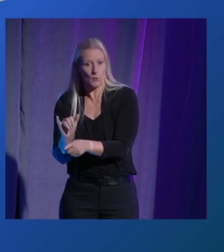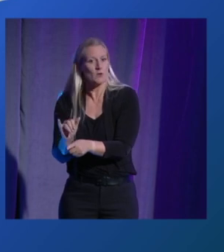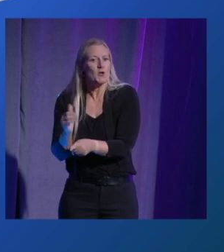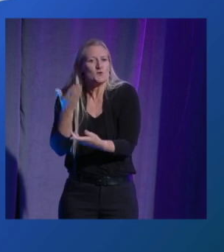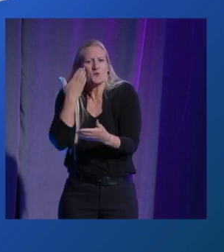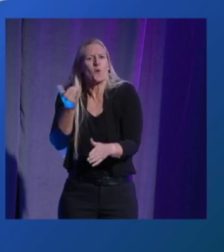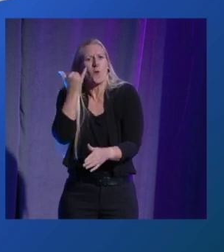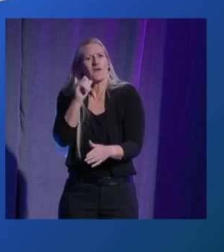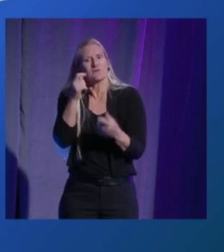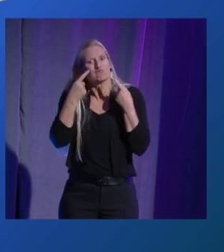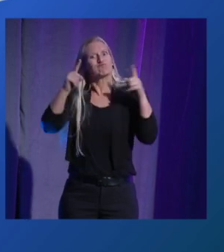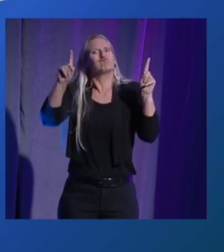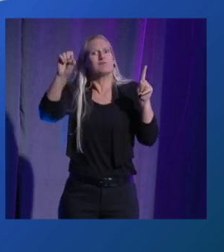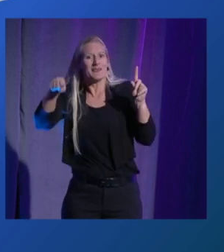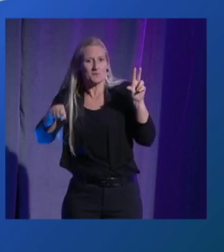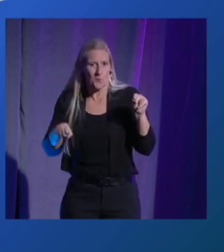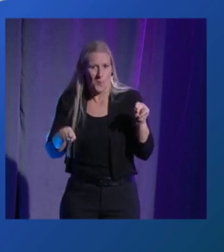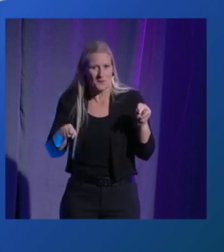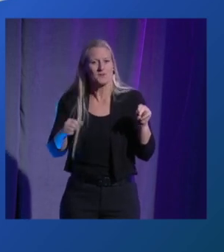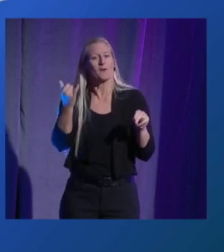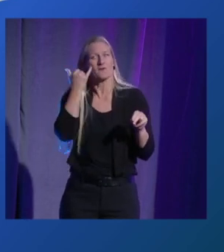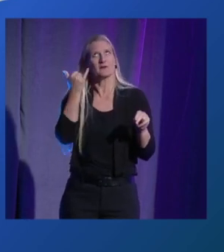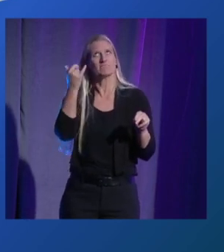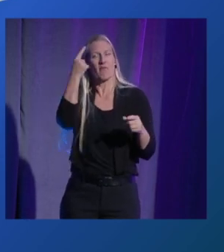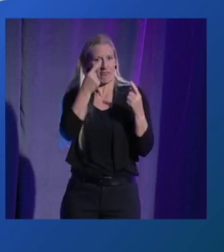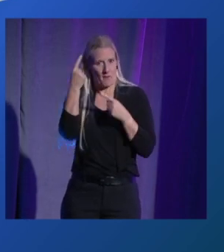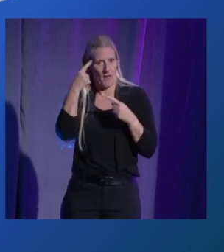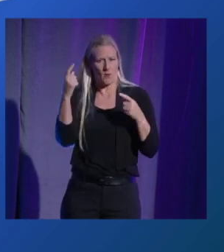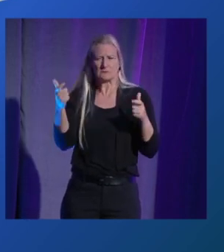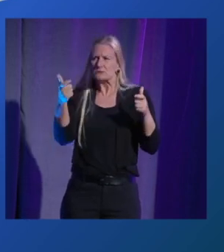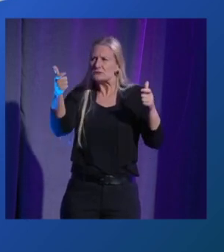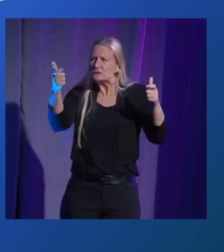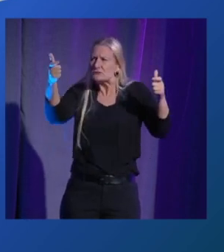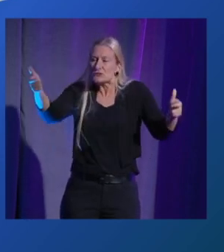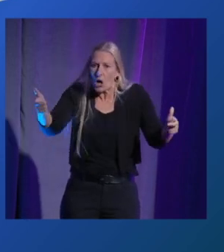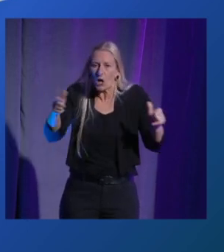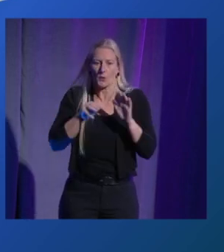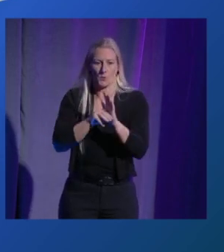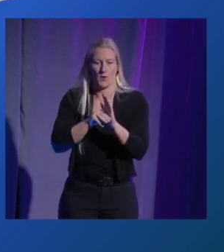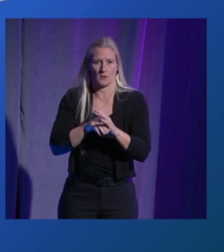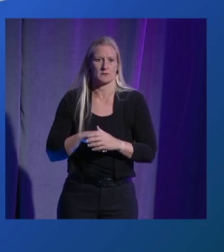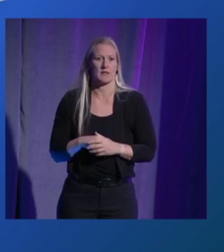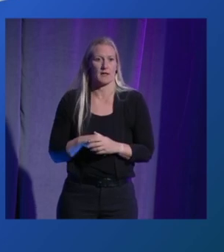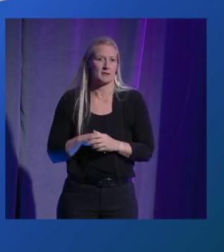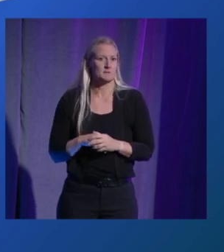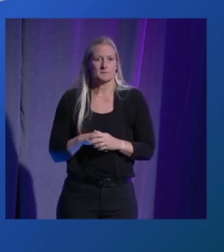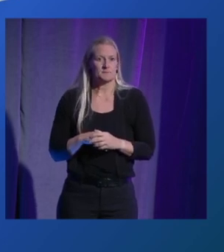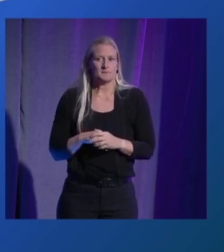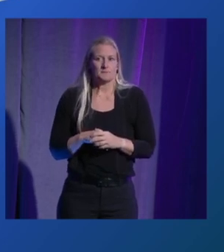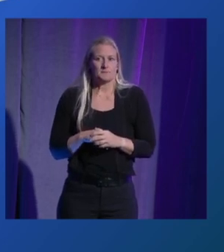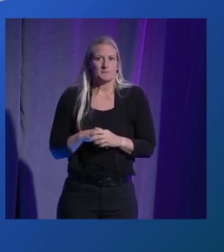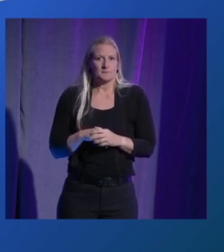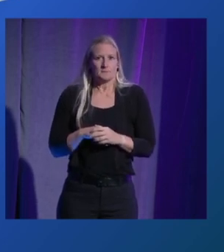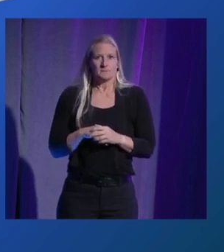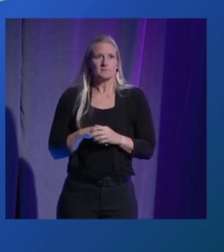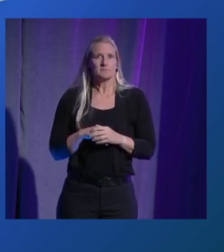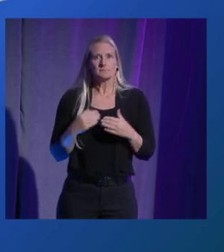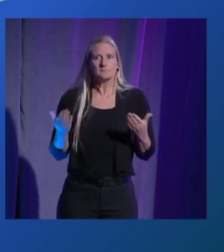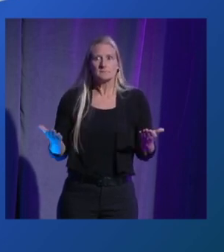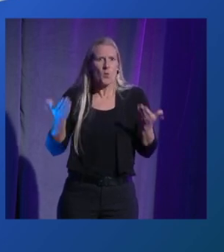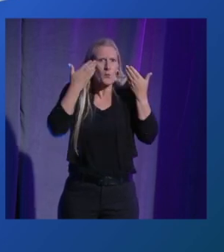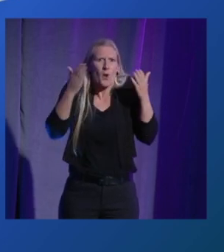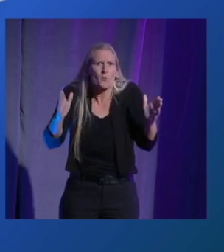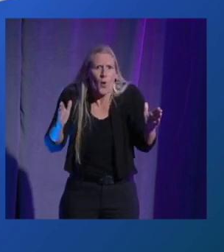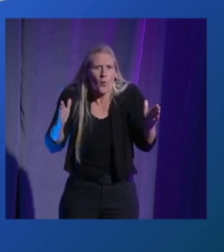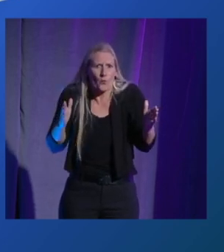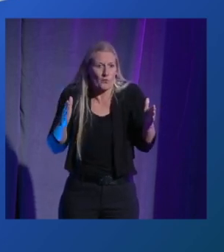so when we think about these really really huge models that are everything everybody is all excited about right now we don't know what they're trained